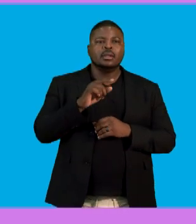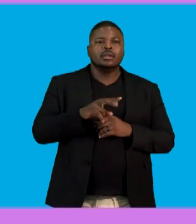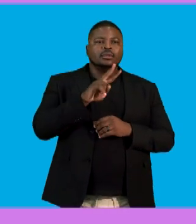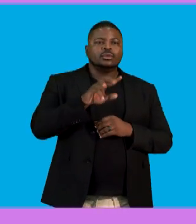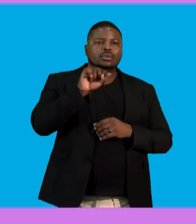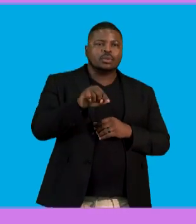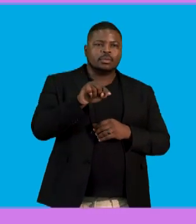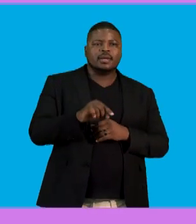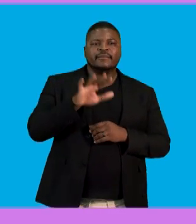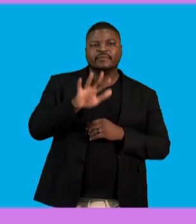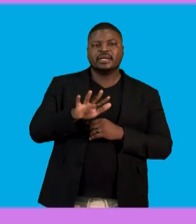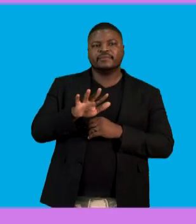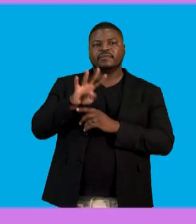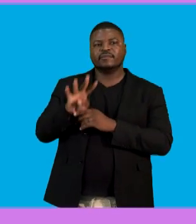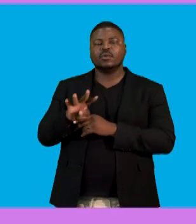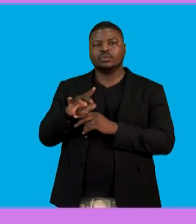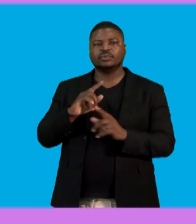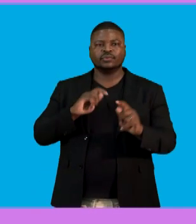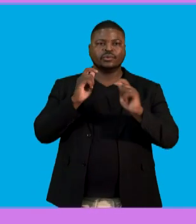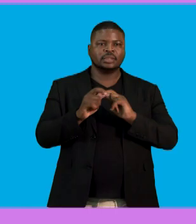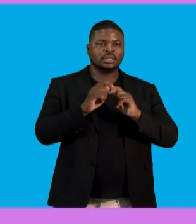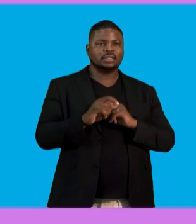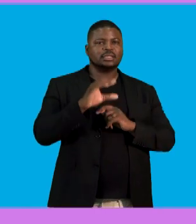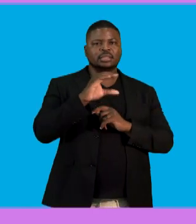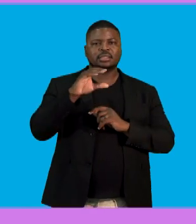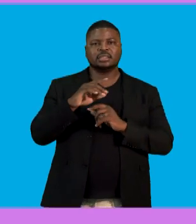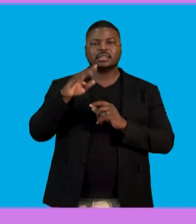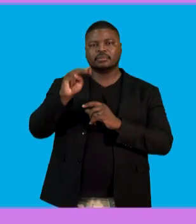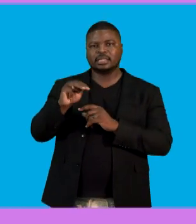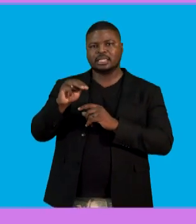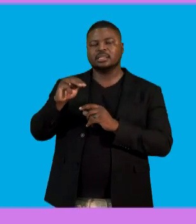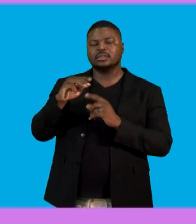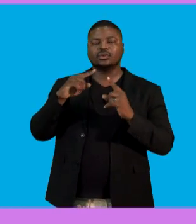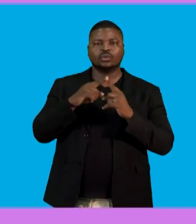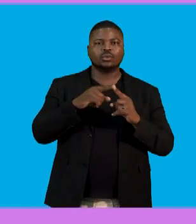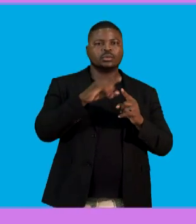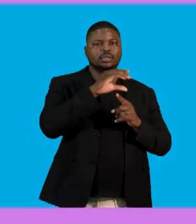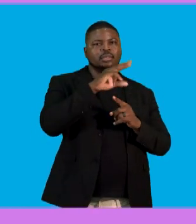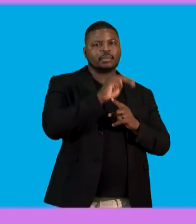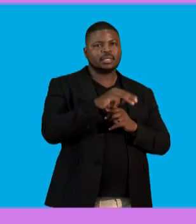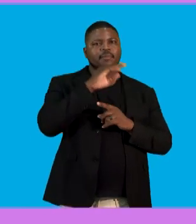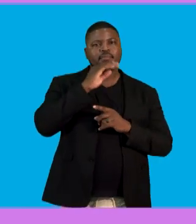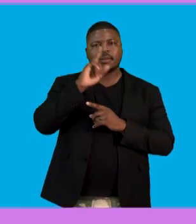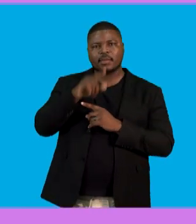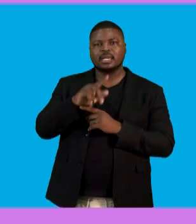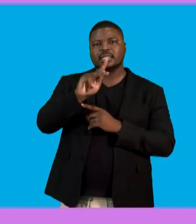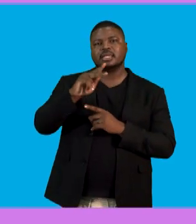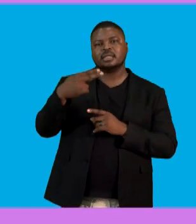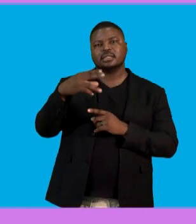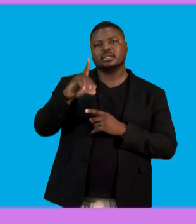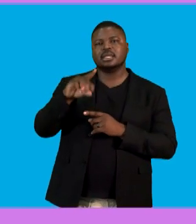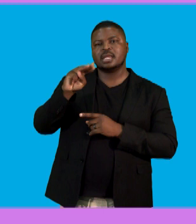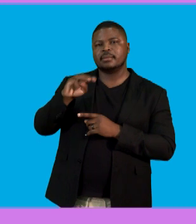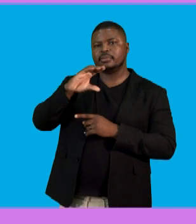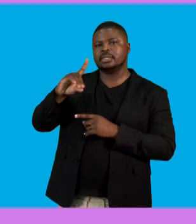2.54 centimeters. How do we convert from centimeter to meter? Using Keke. Keke hates doing math during